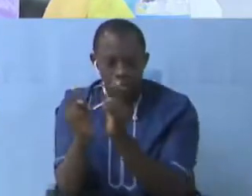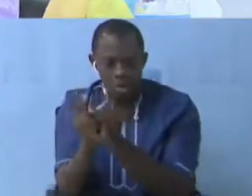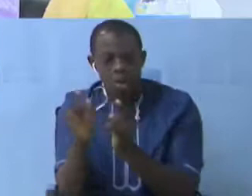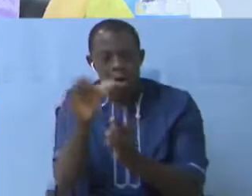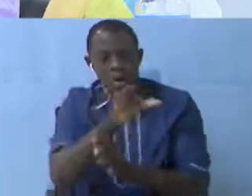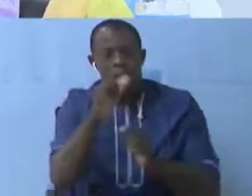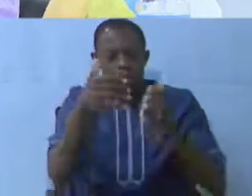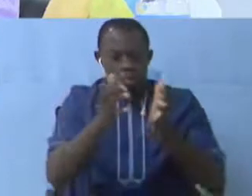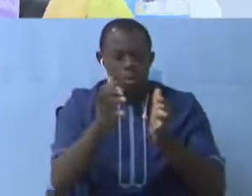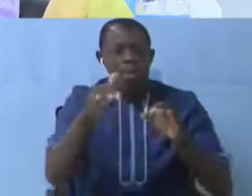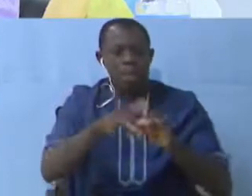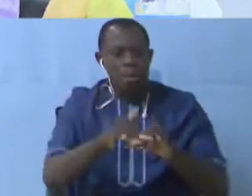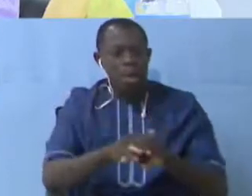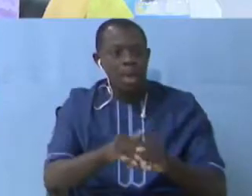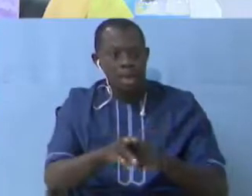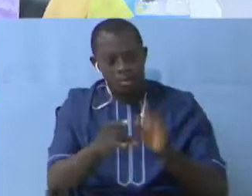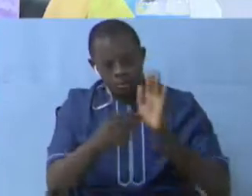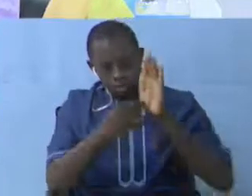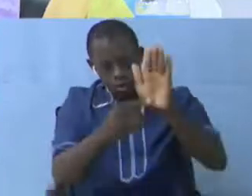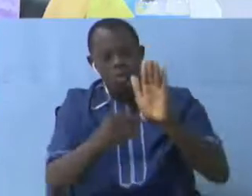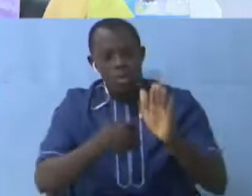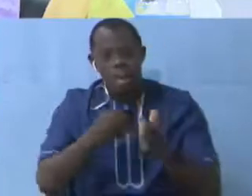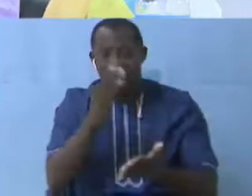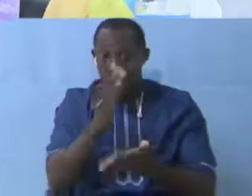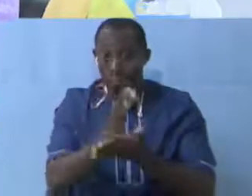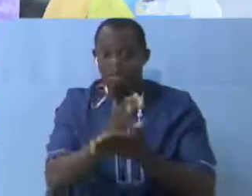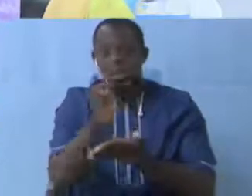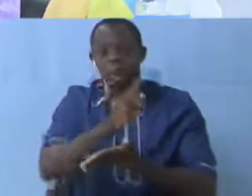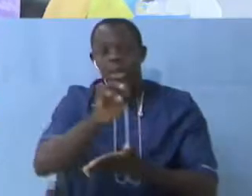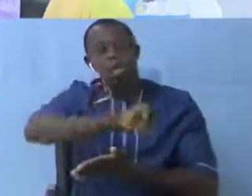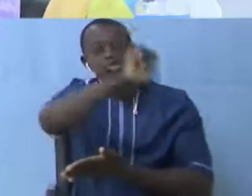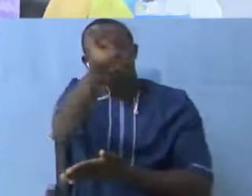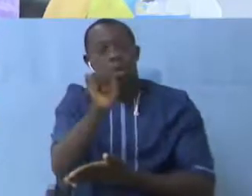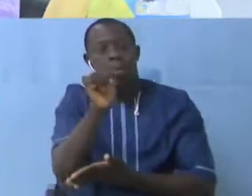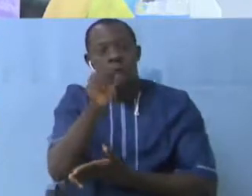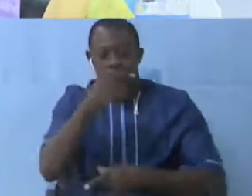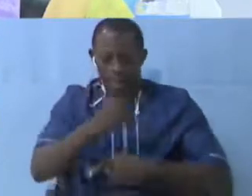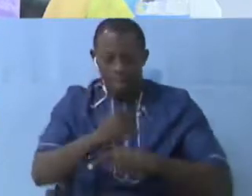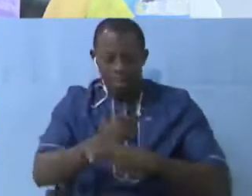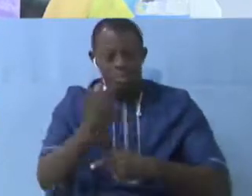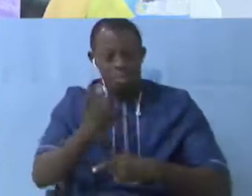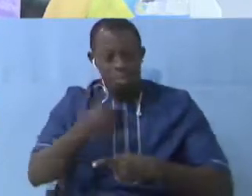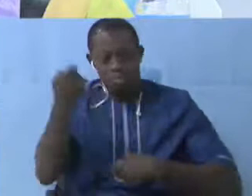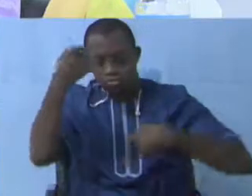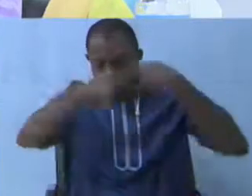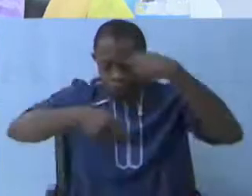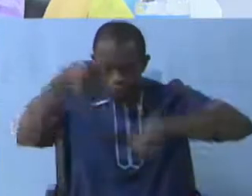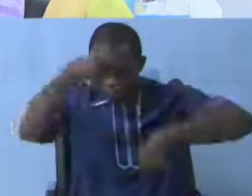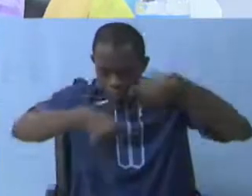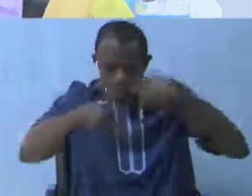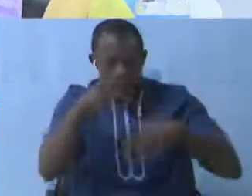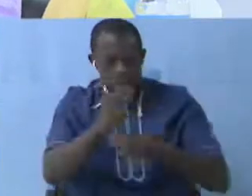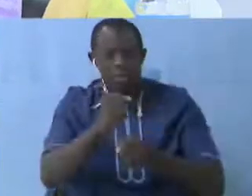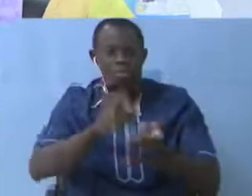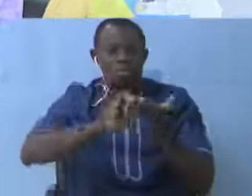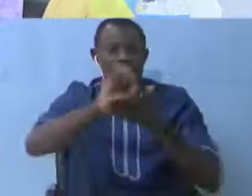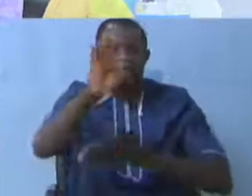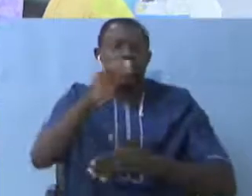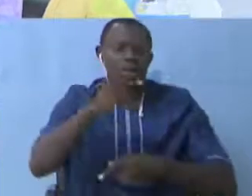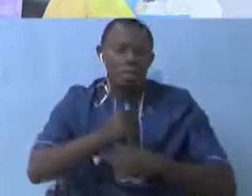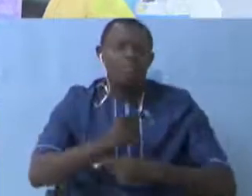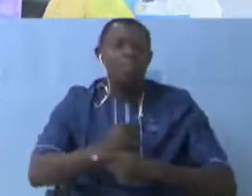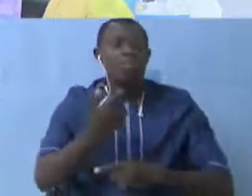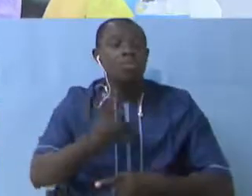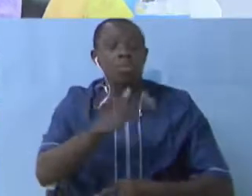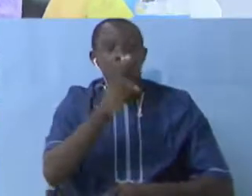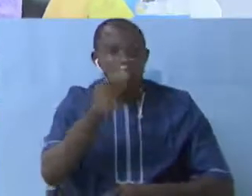me exactly what the diaspora contributed. ñi nga xam ne ñoo nekk ci parti manko boobu di coalition members